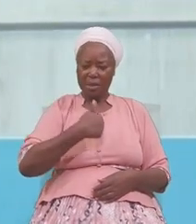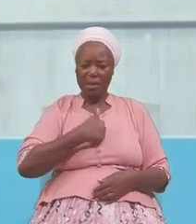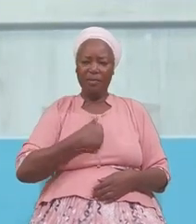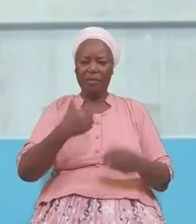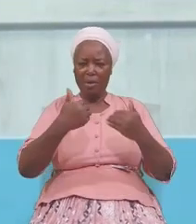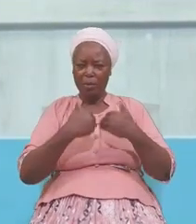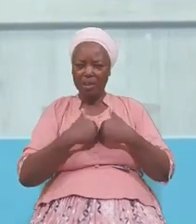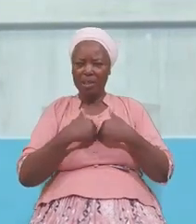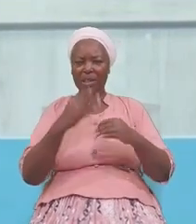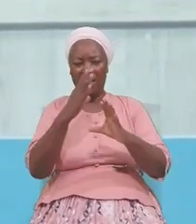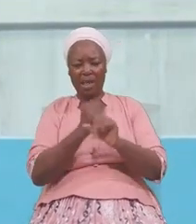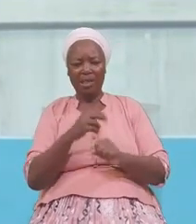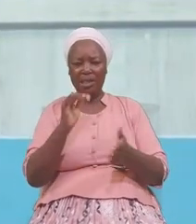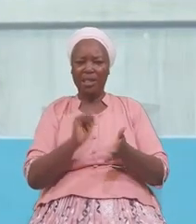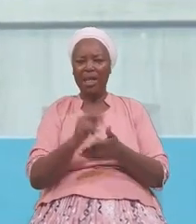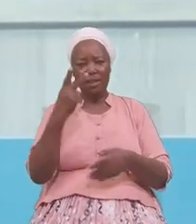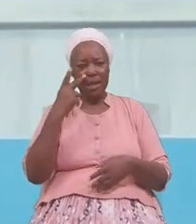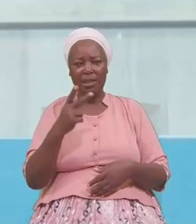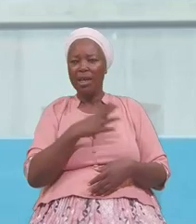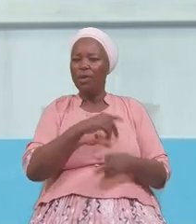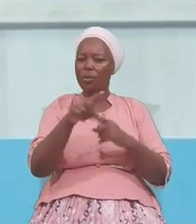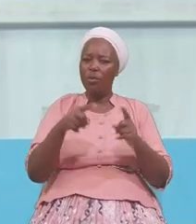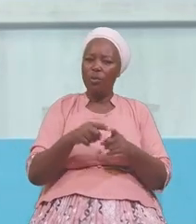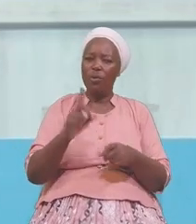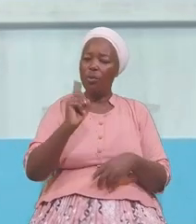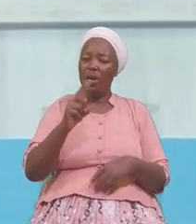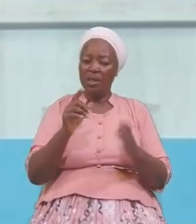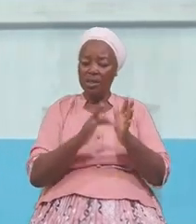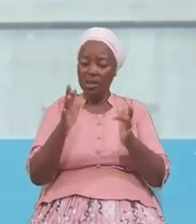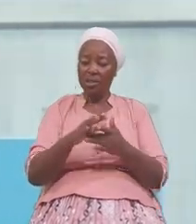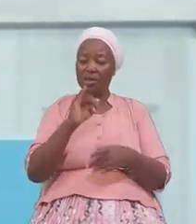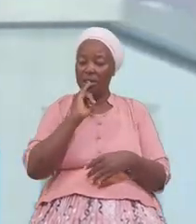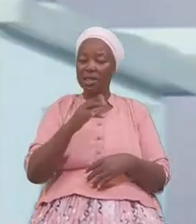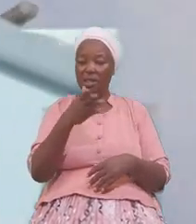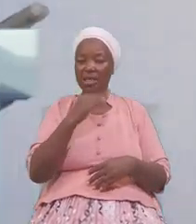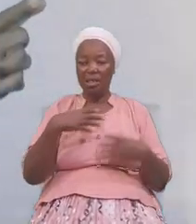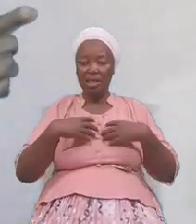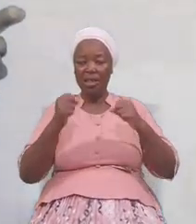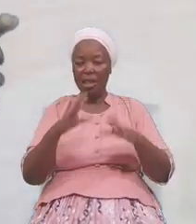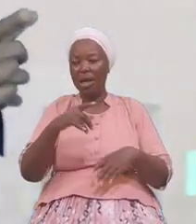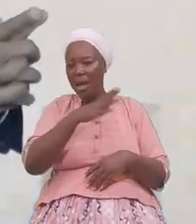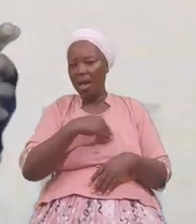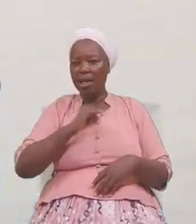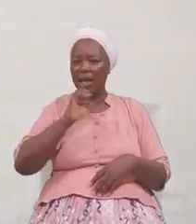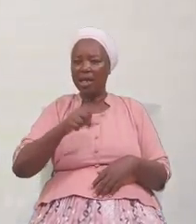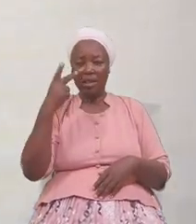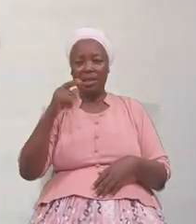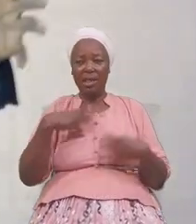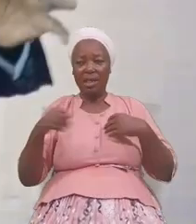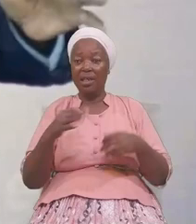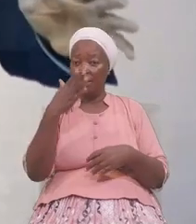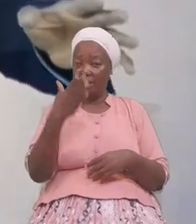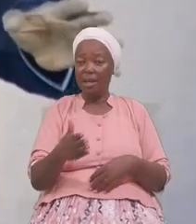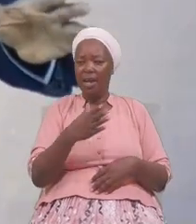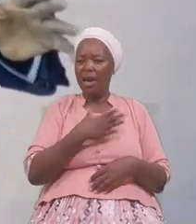possessing the sight. Where Jesus is healer. I can see the healing there, and as